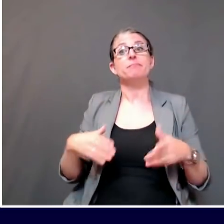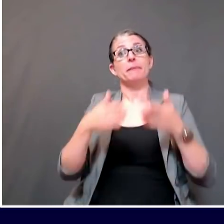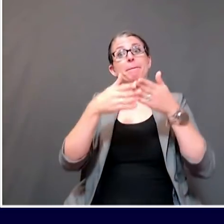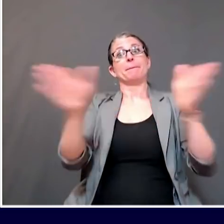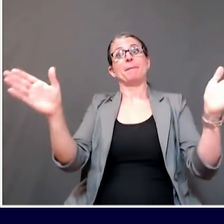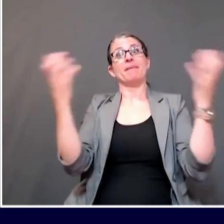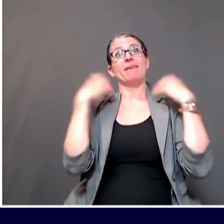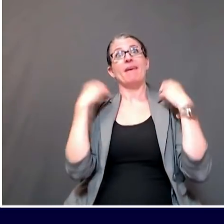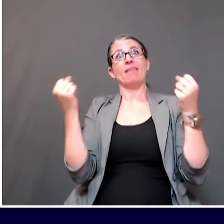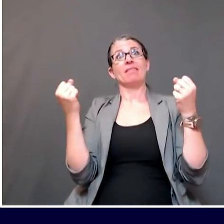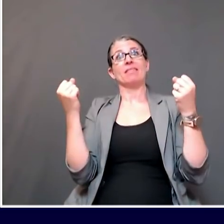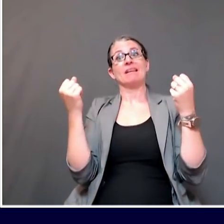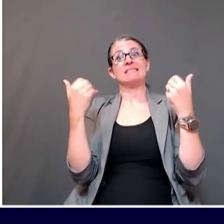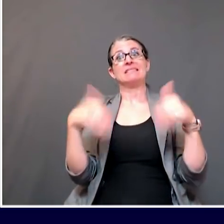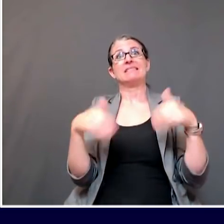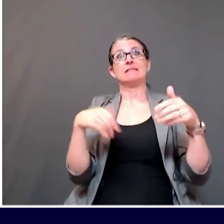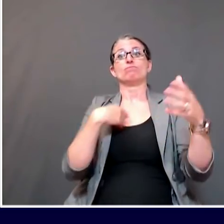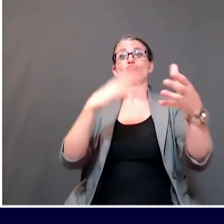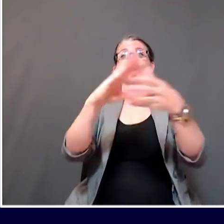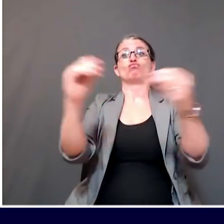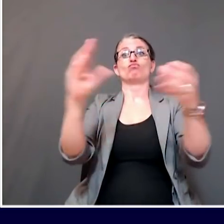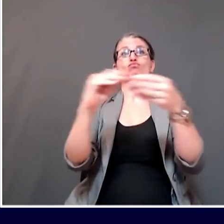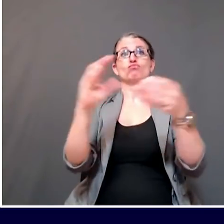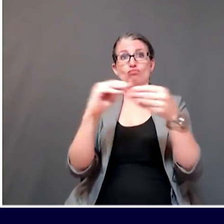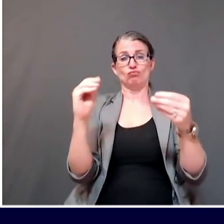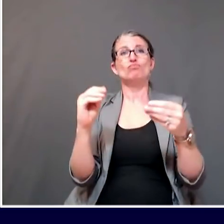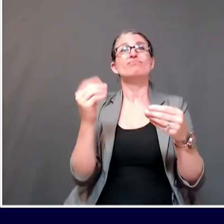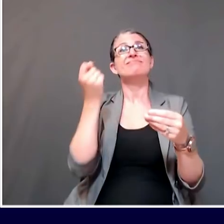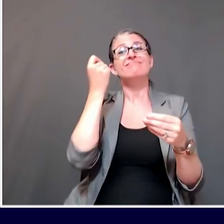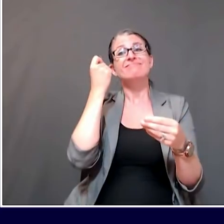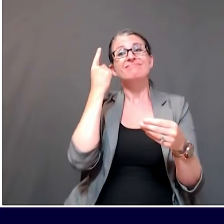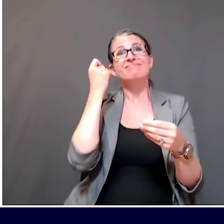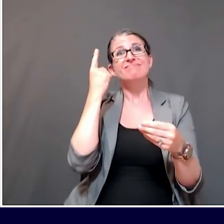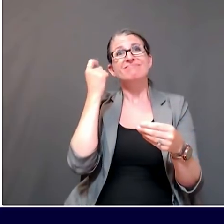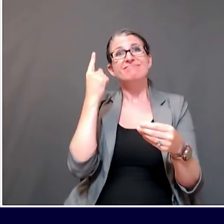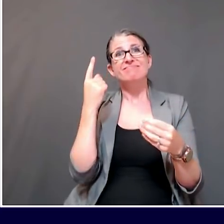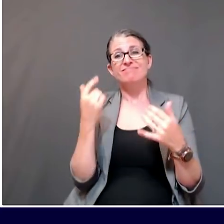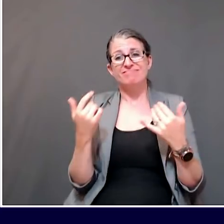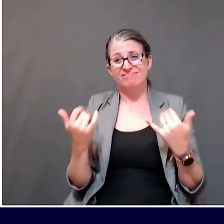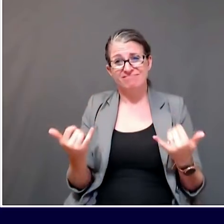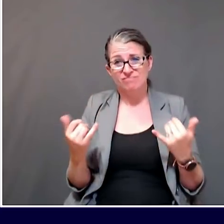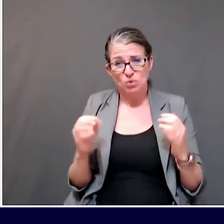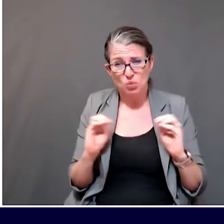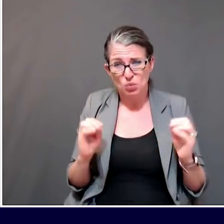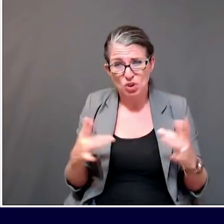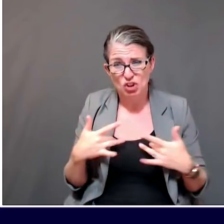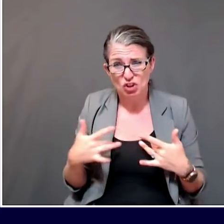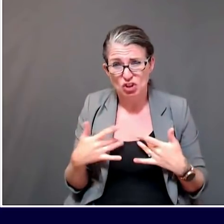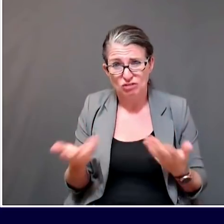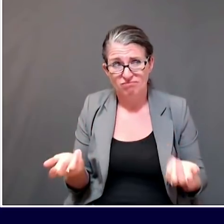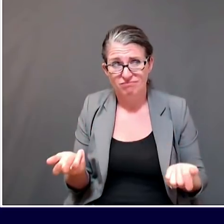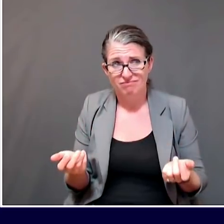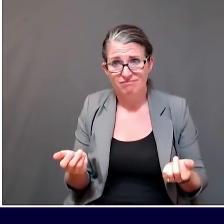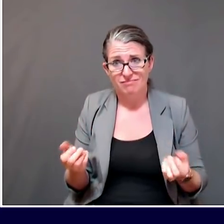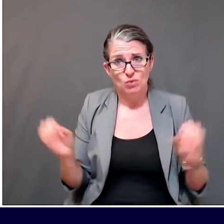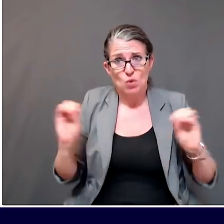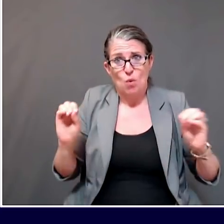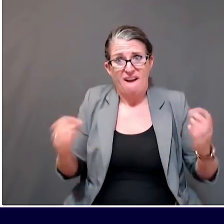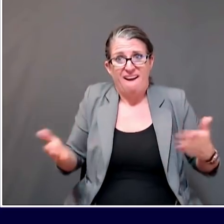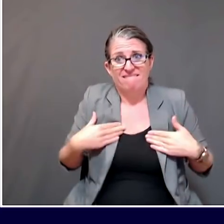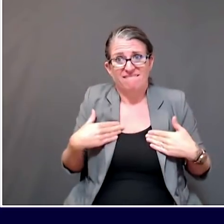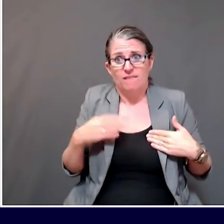In this case, it's in effect the opposite. There's not a public health concern. So for that reason, we're actually not going to reveal the name of the